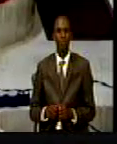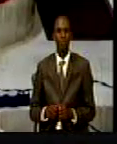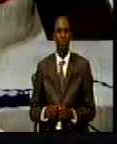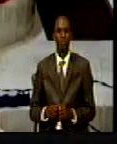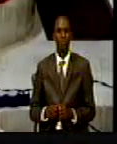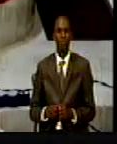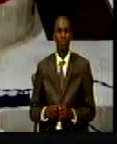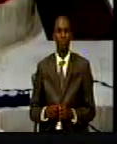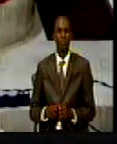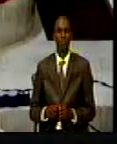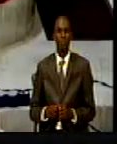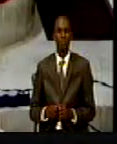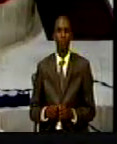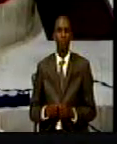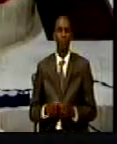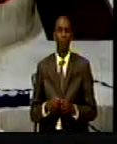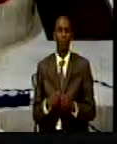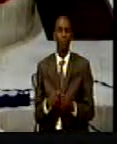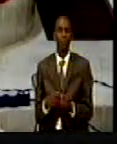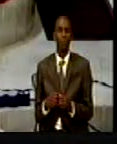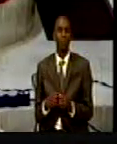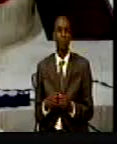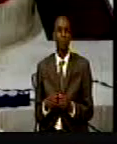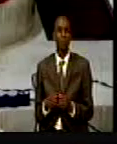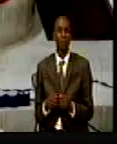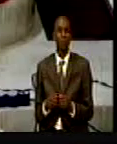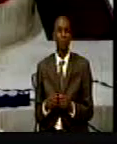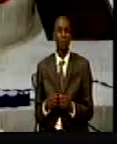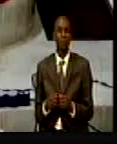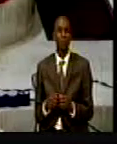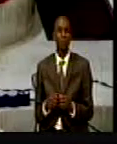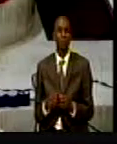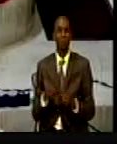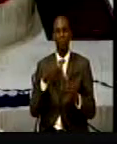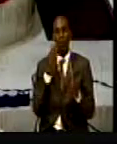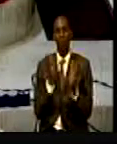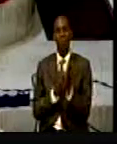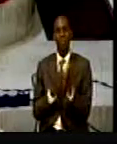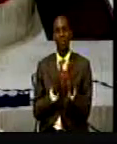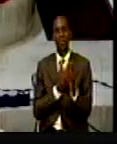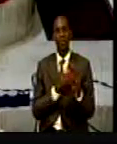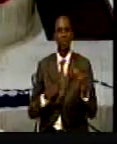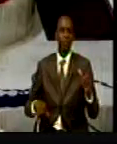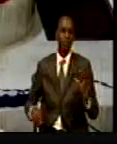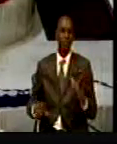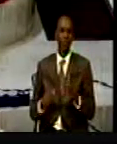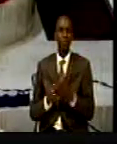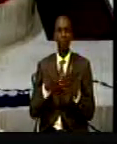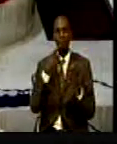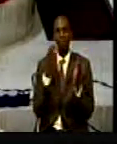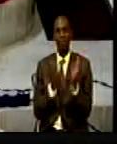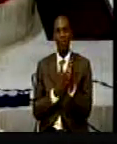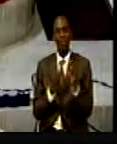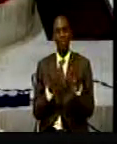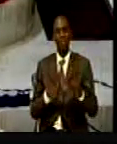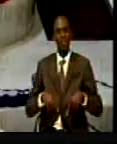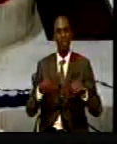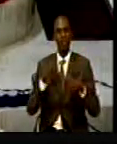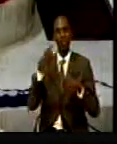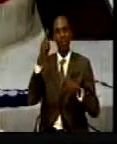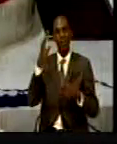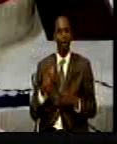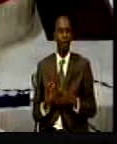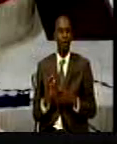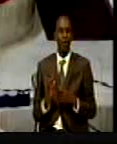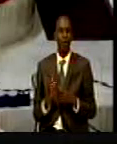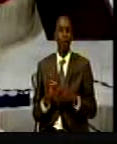Amphrant region, and Edo State. Praise the Lord. Praise the living God. I want to